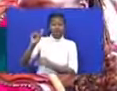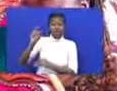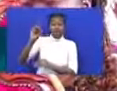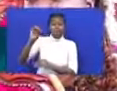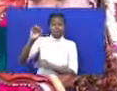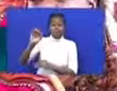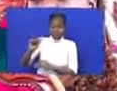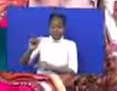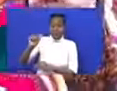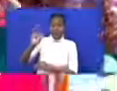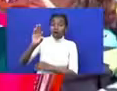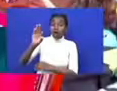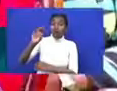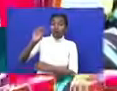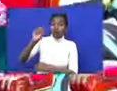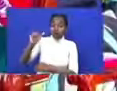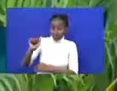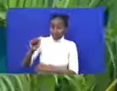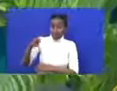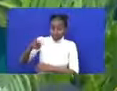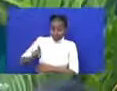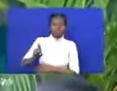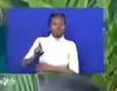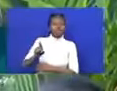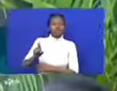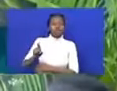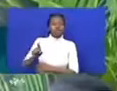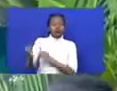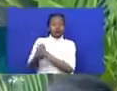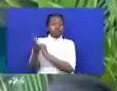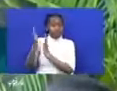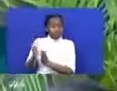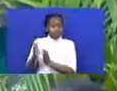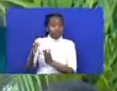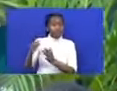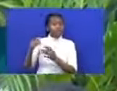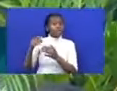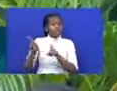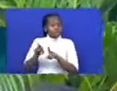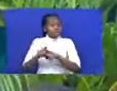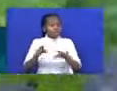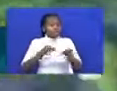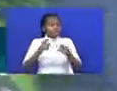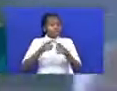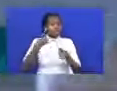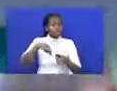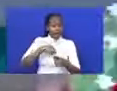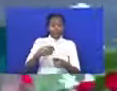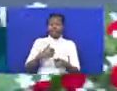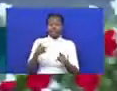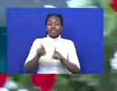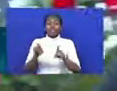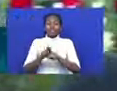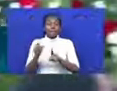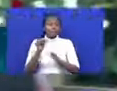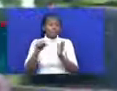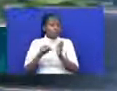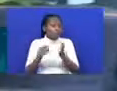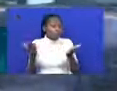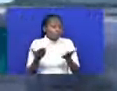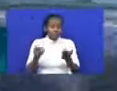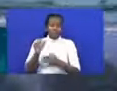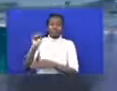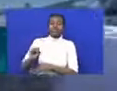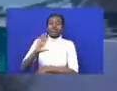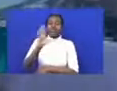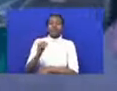problem. They have the same problem in South Africa. They have the same problem in Zambia. I was there.